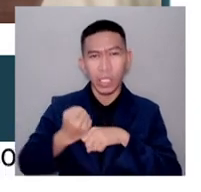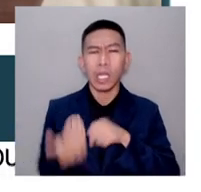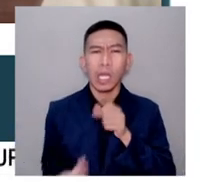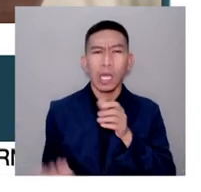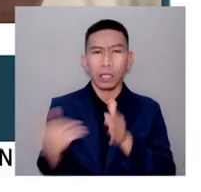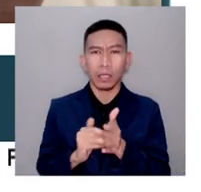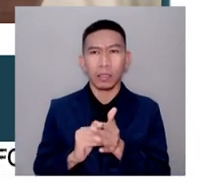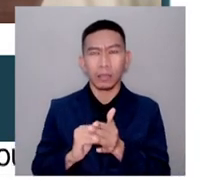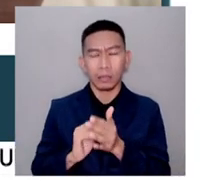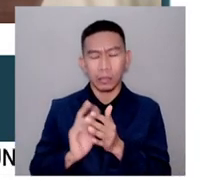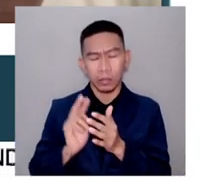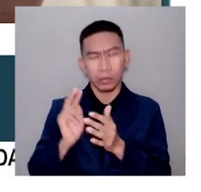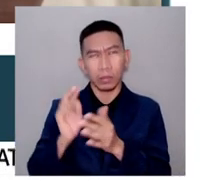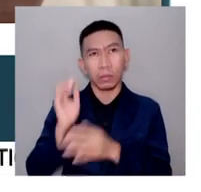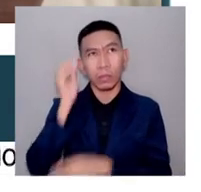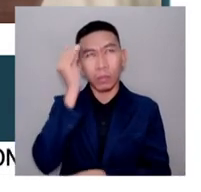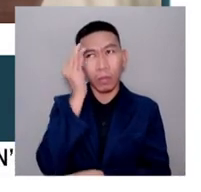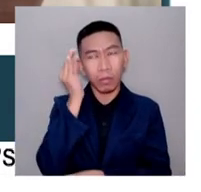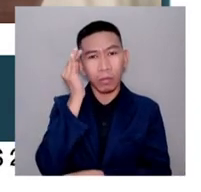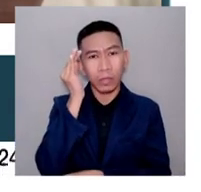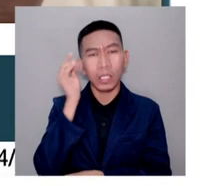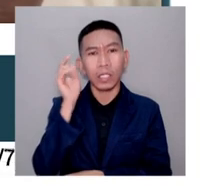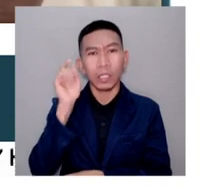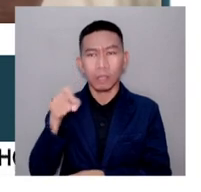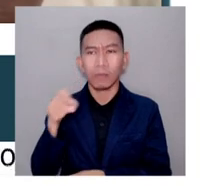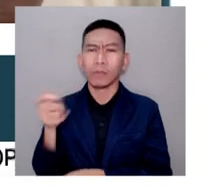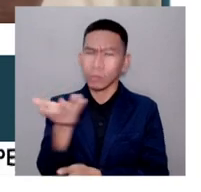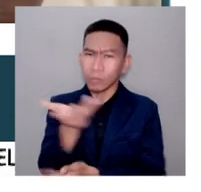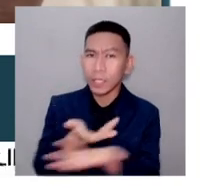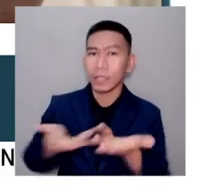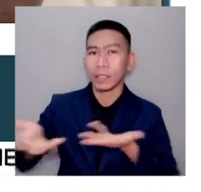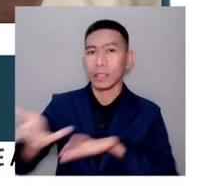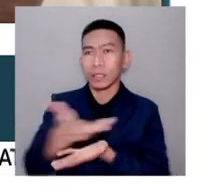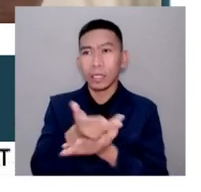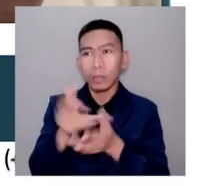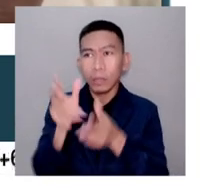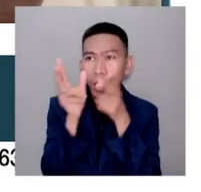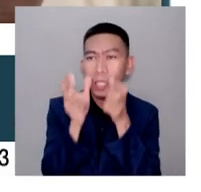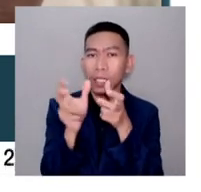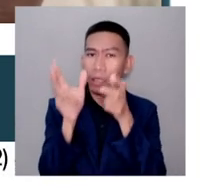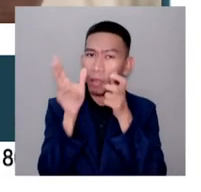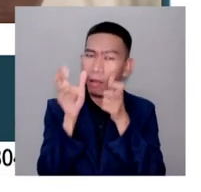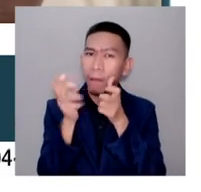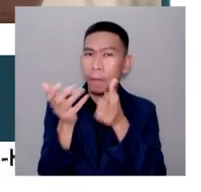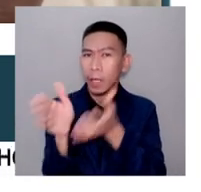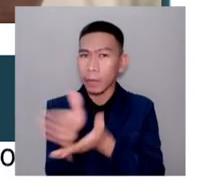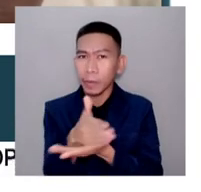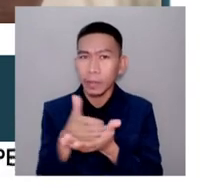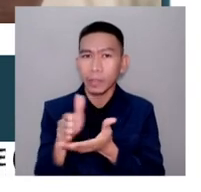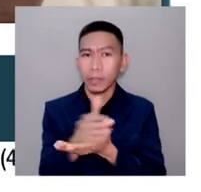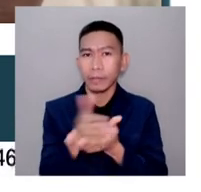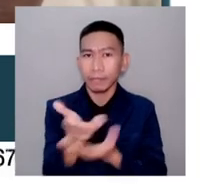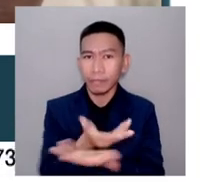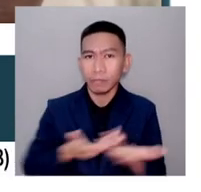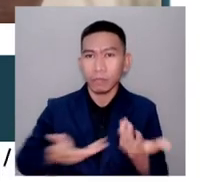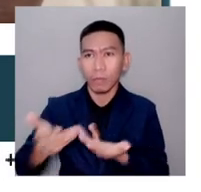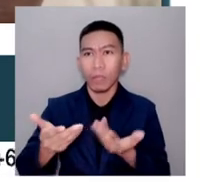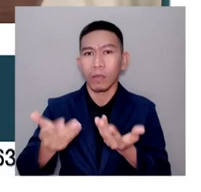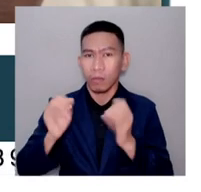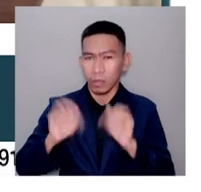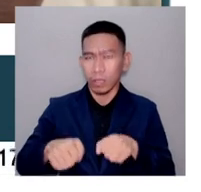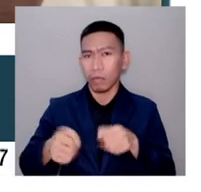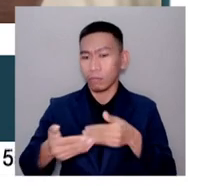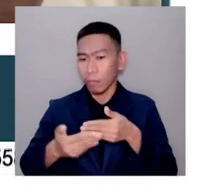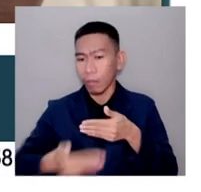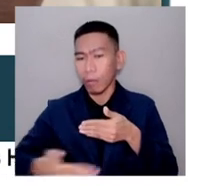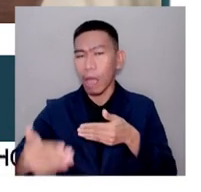Really listen, share with each other, para makabuo tayo moving forward ng what's to be done, no?